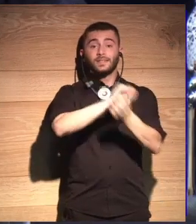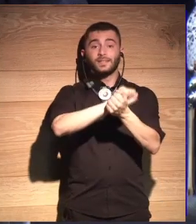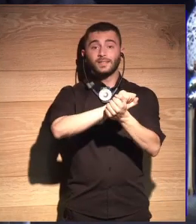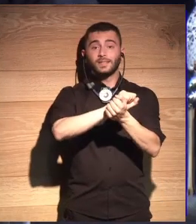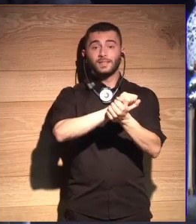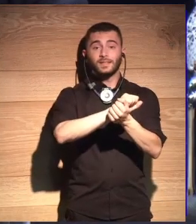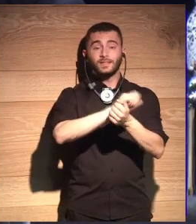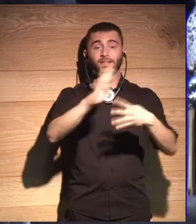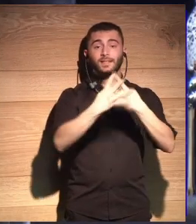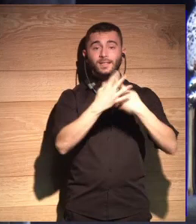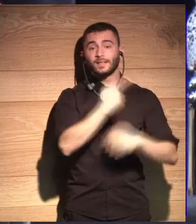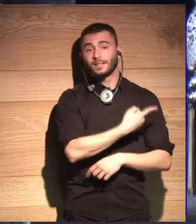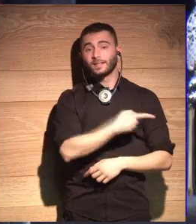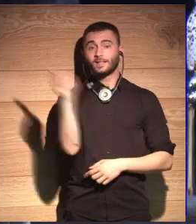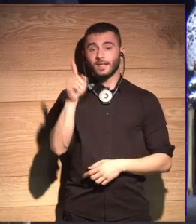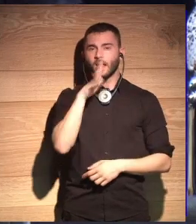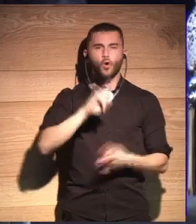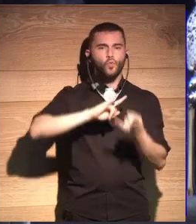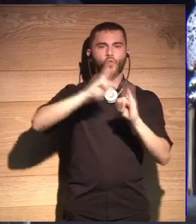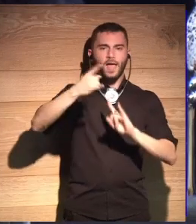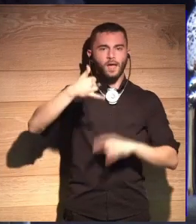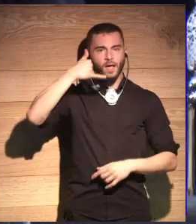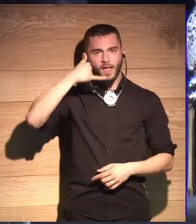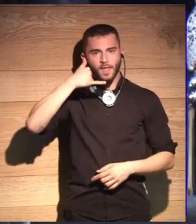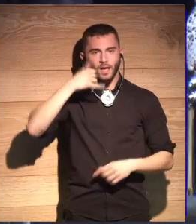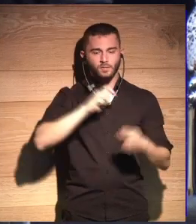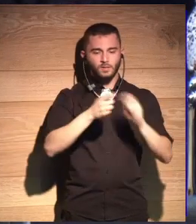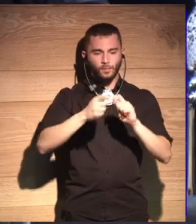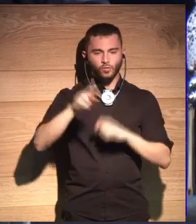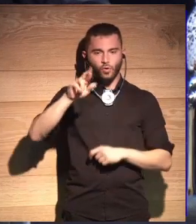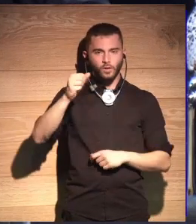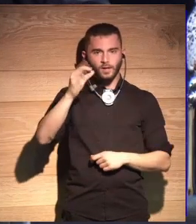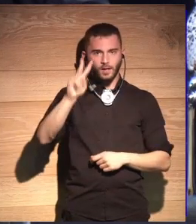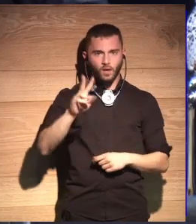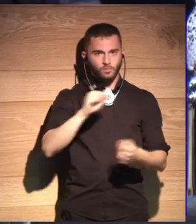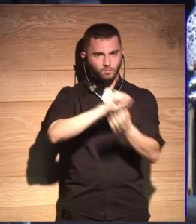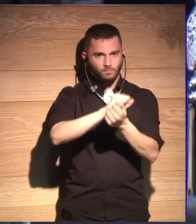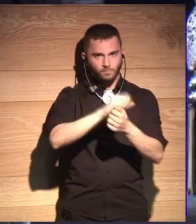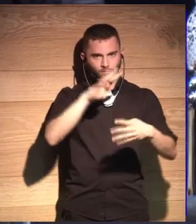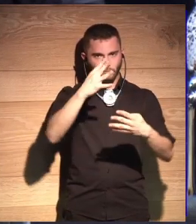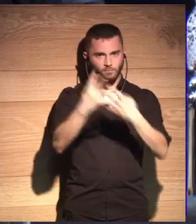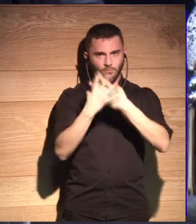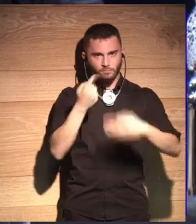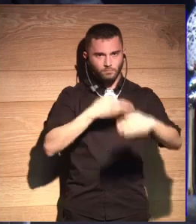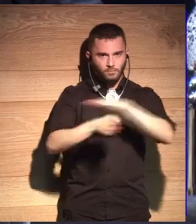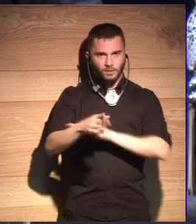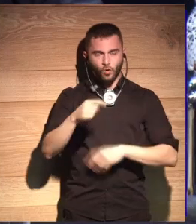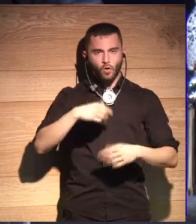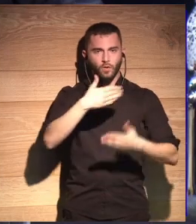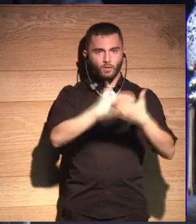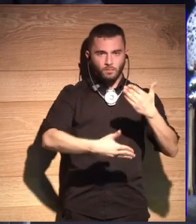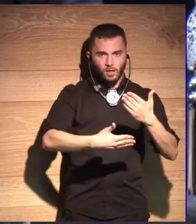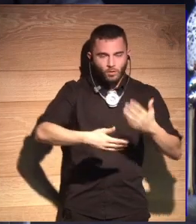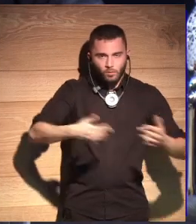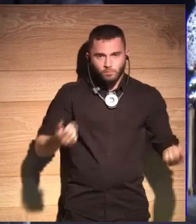published that Junquera was sent to a punishment kind of prison, or